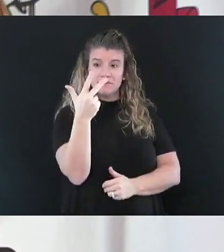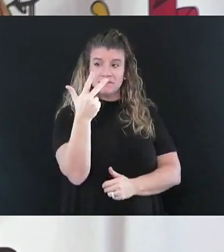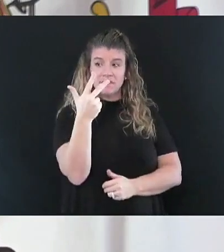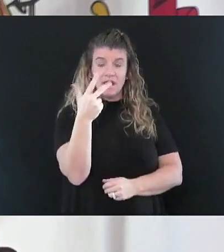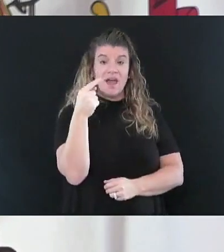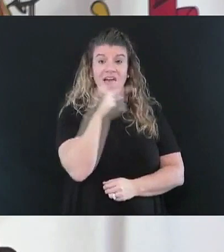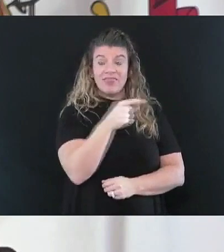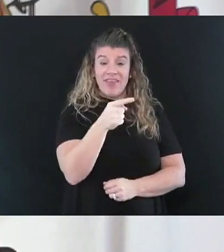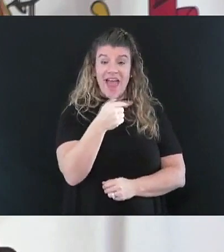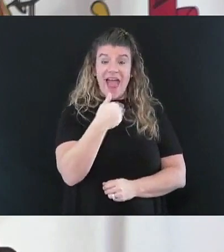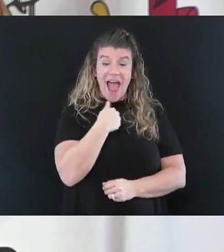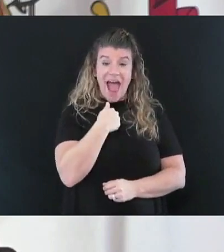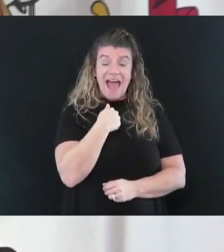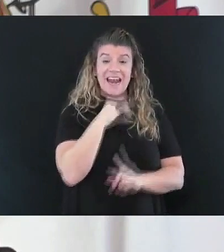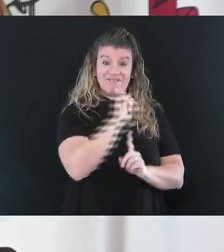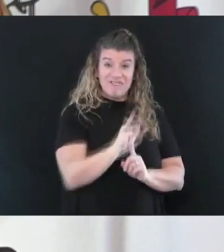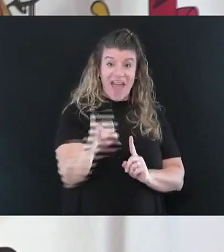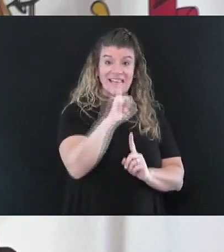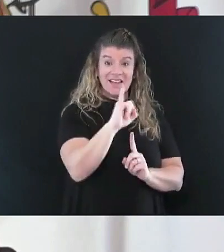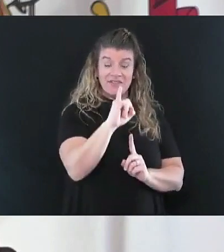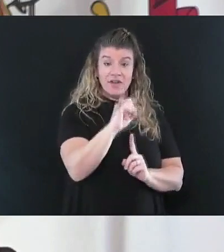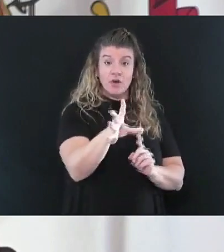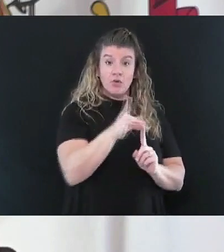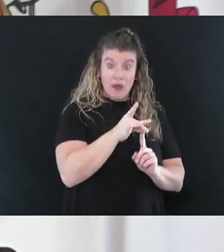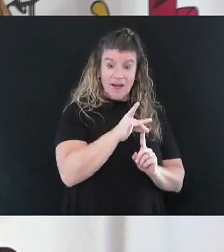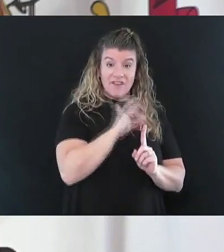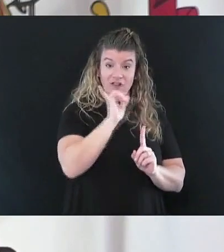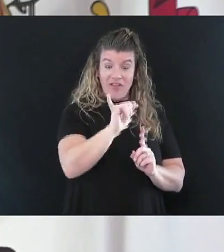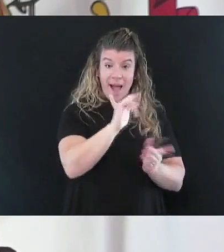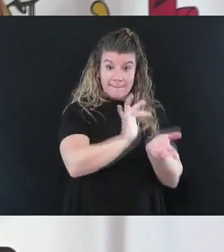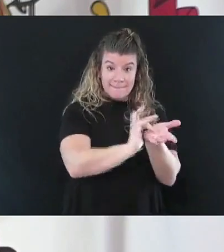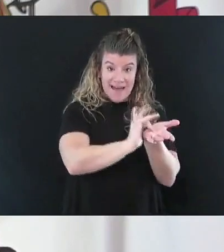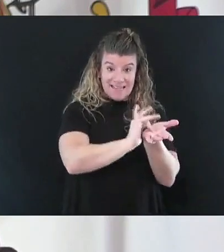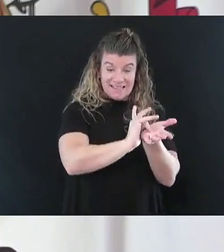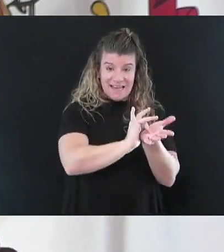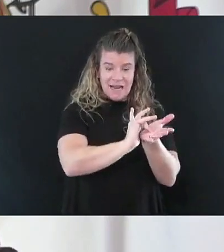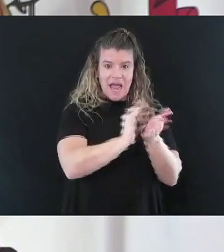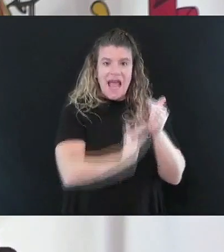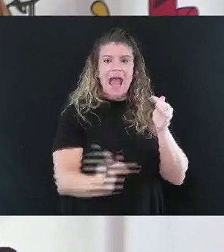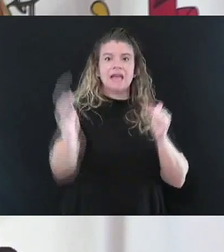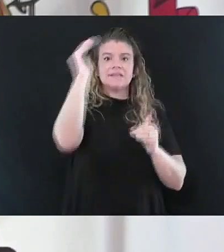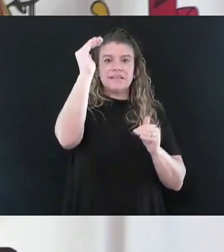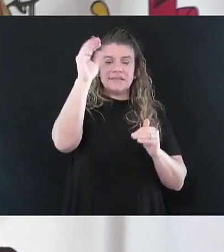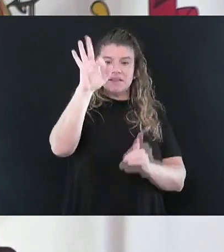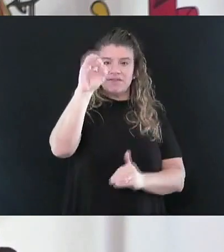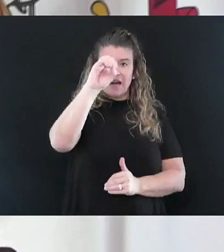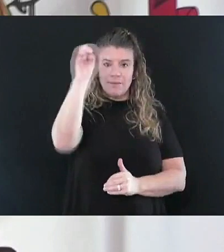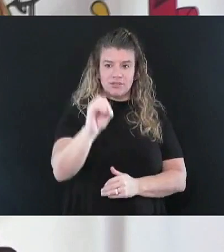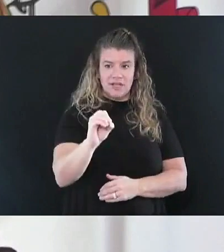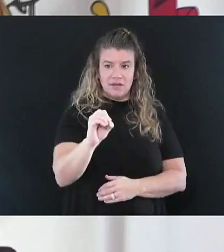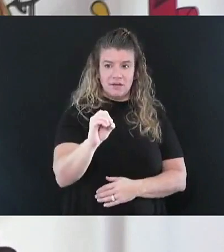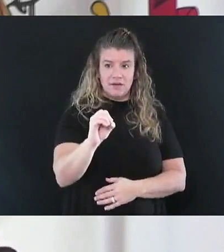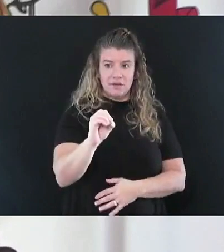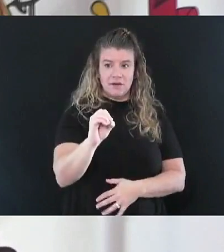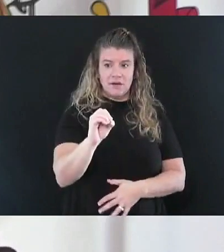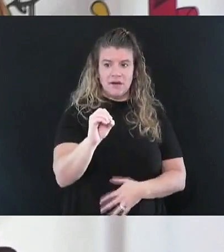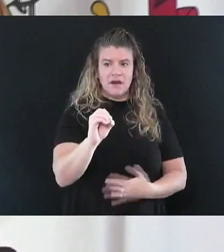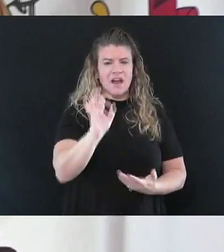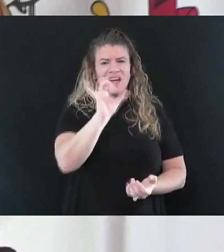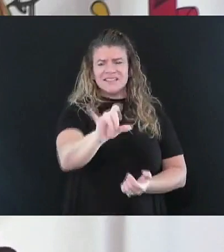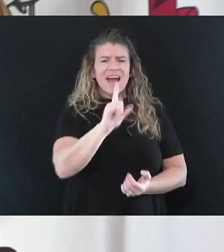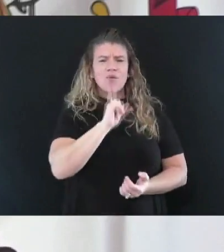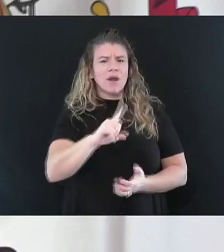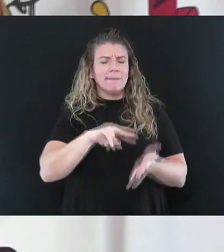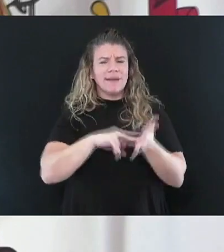an effective rate on the vaccine in excess of 90%. Now, what does that really